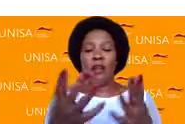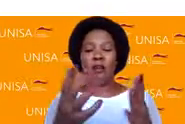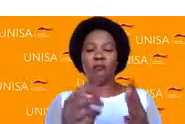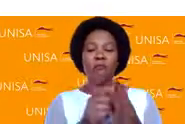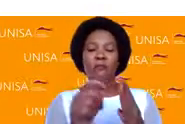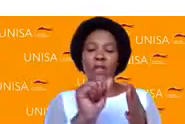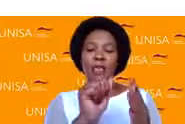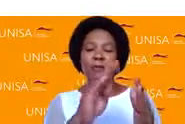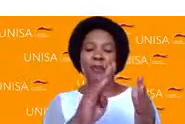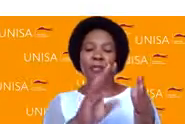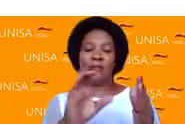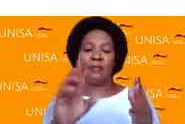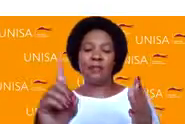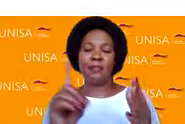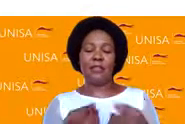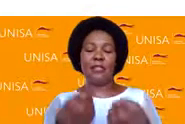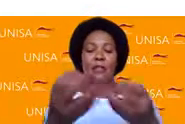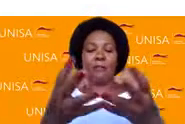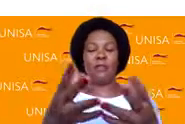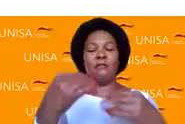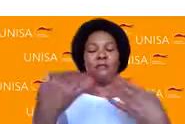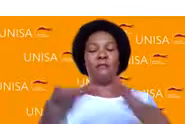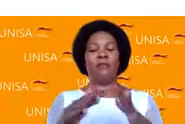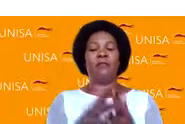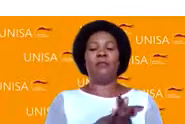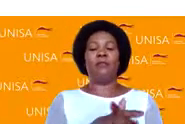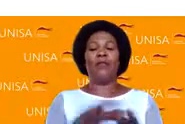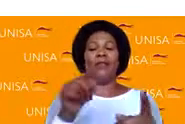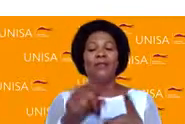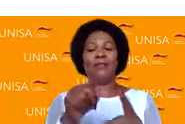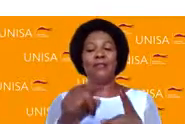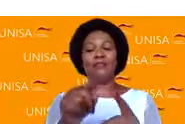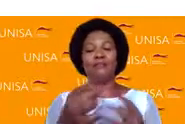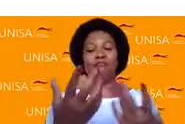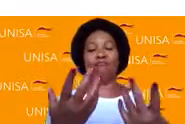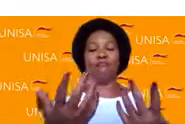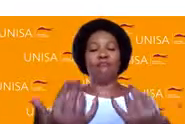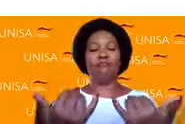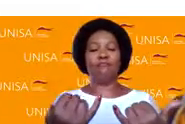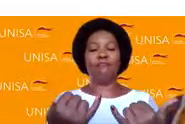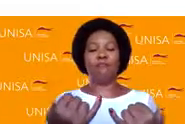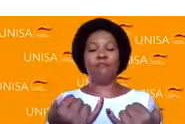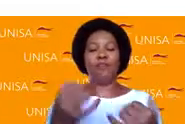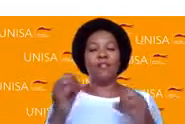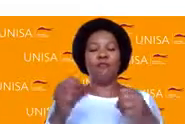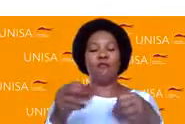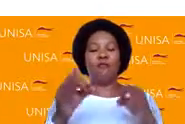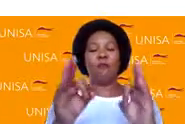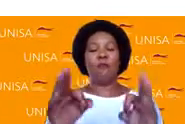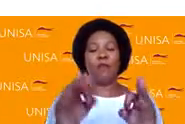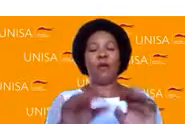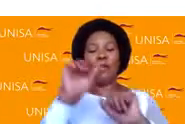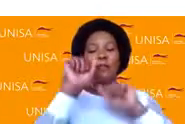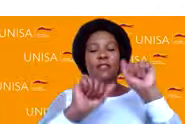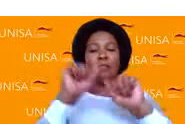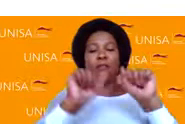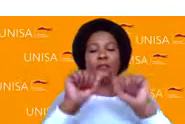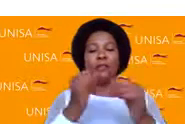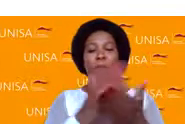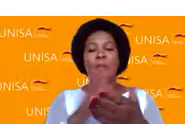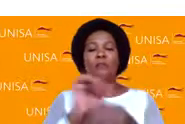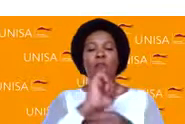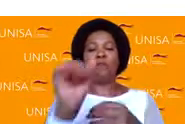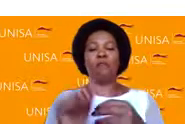D, and you submit. So remember, this is more a formal assessment. It's part of your assignments. So